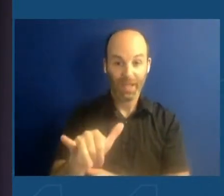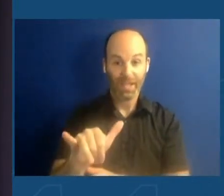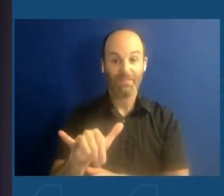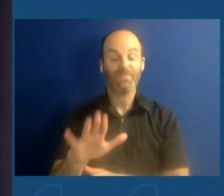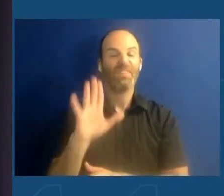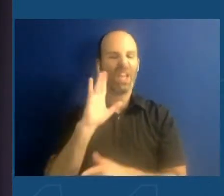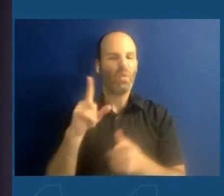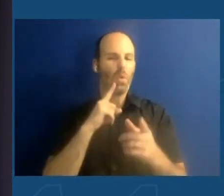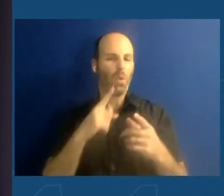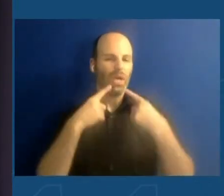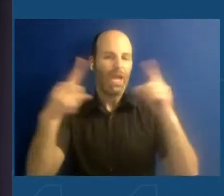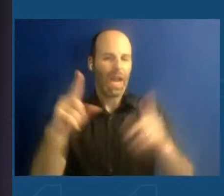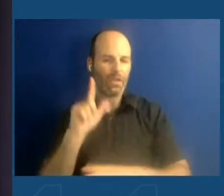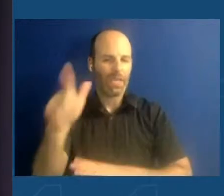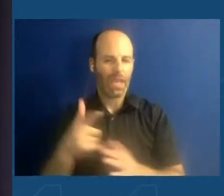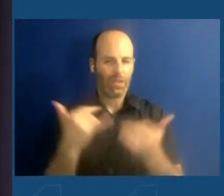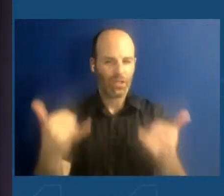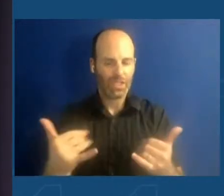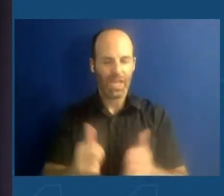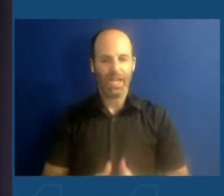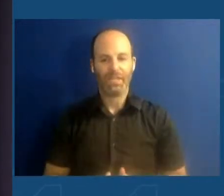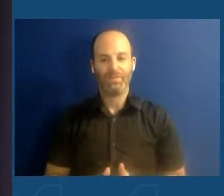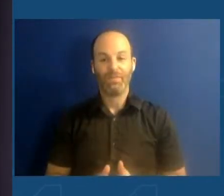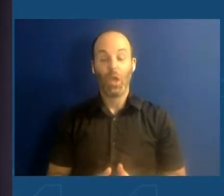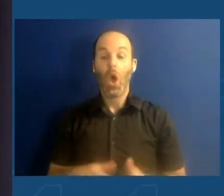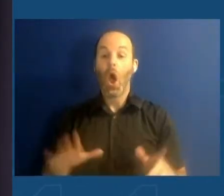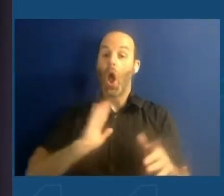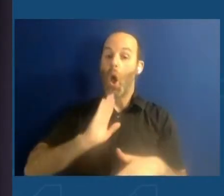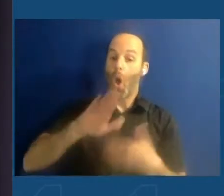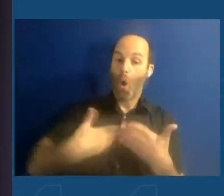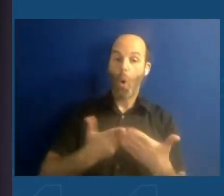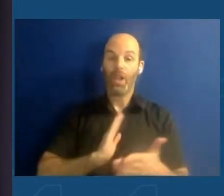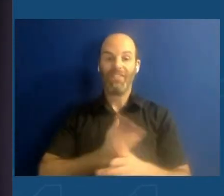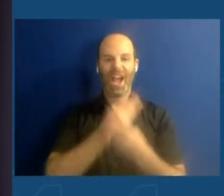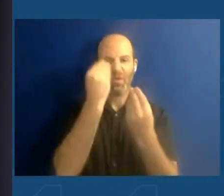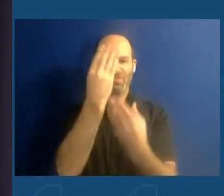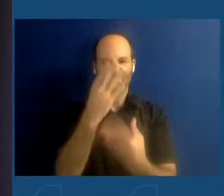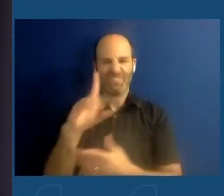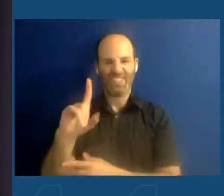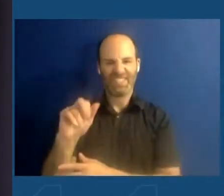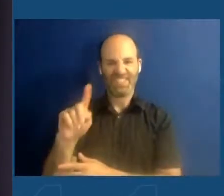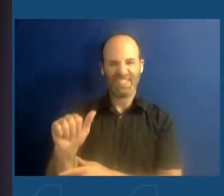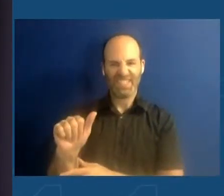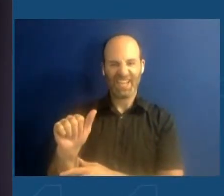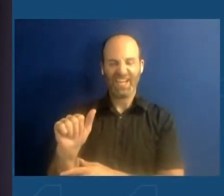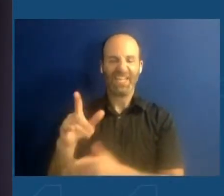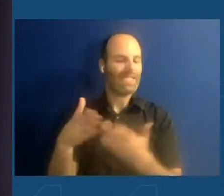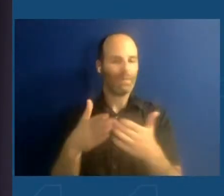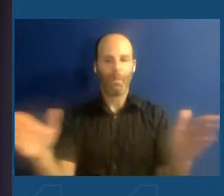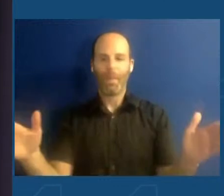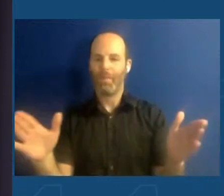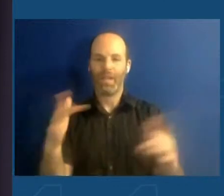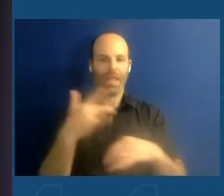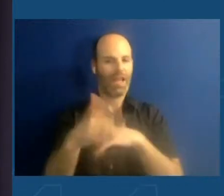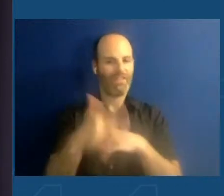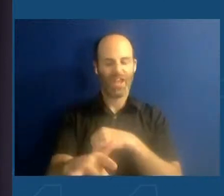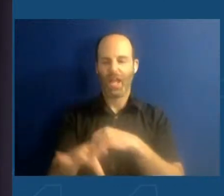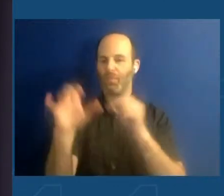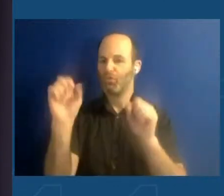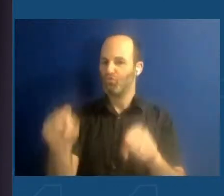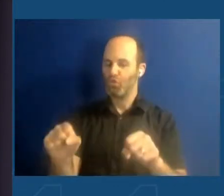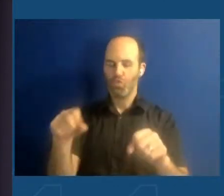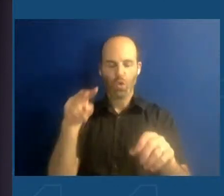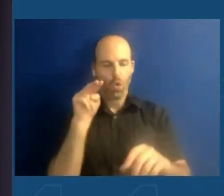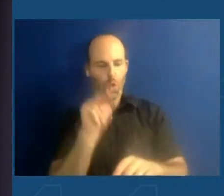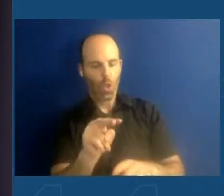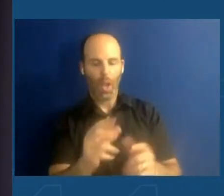are making all of our data publicly available. You can find information on the numbers of cases that